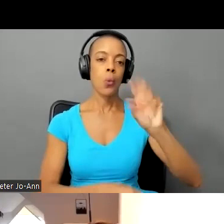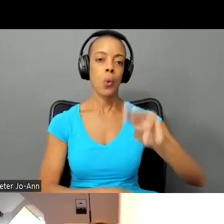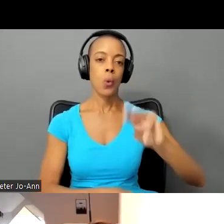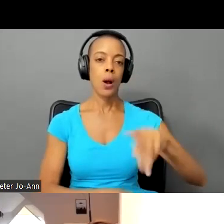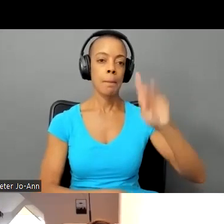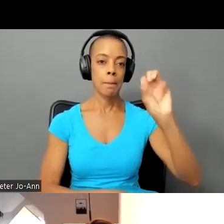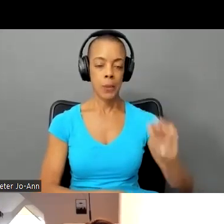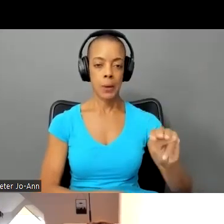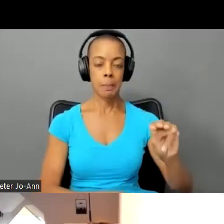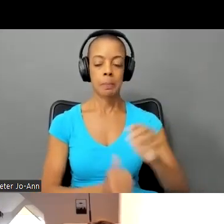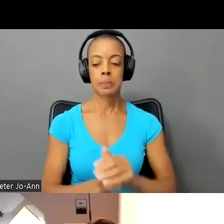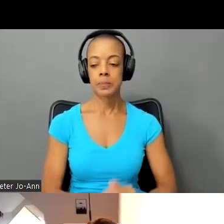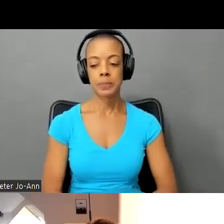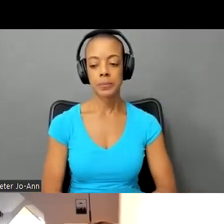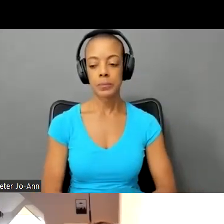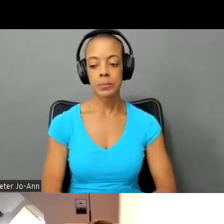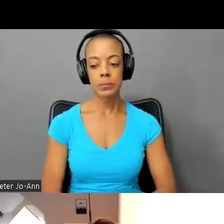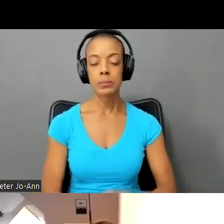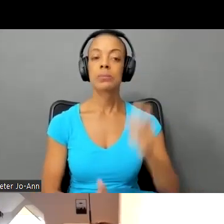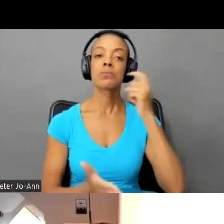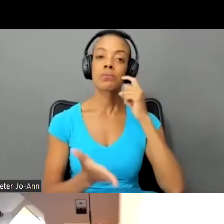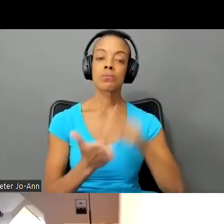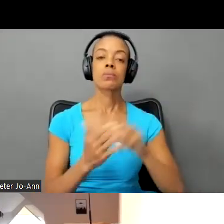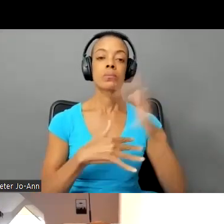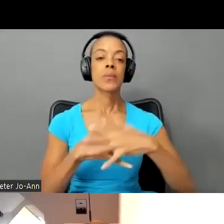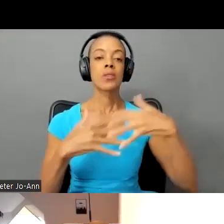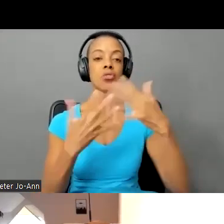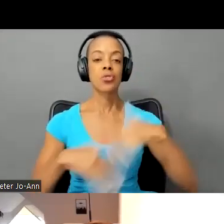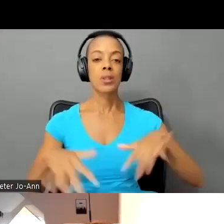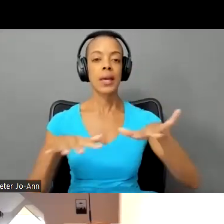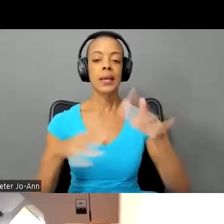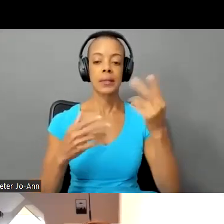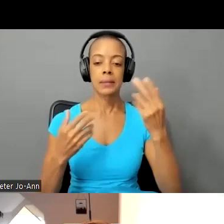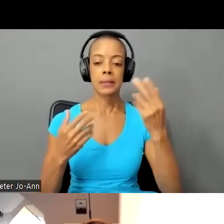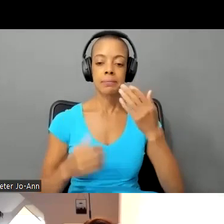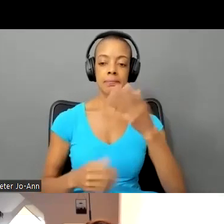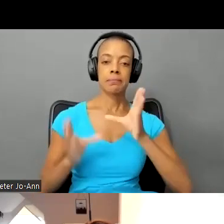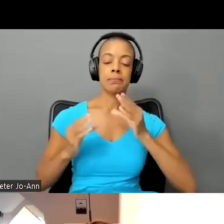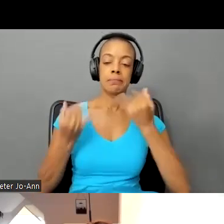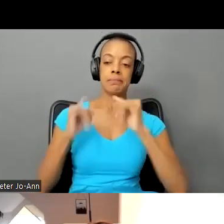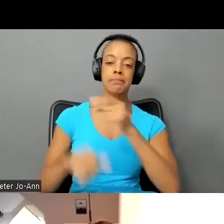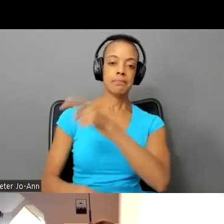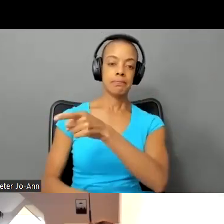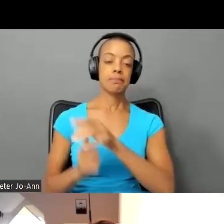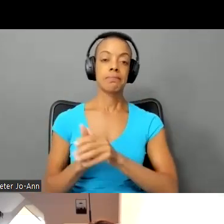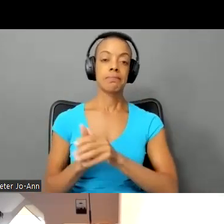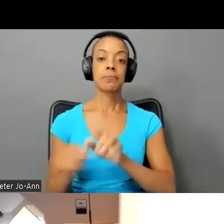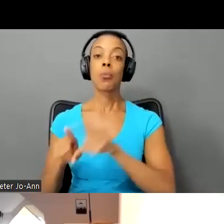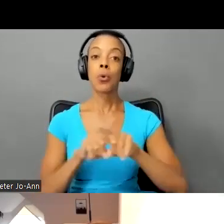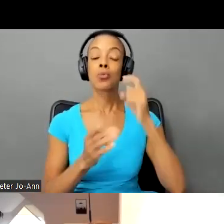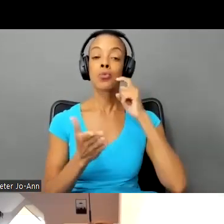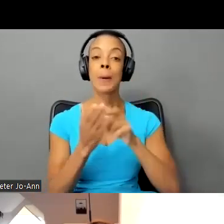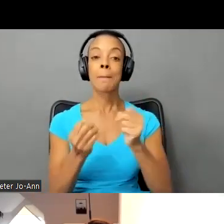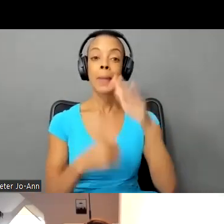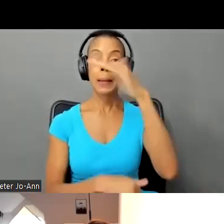of discovery and recognize Indigenous land and sovereignty. We also recognize that many Black people were violently displaced